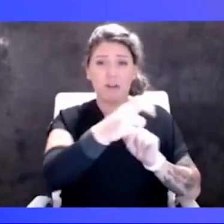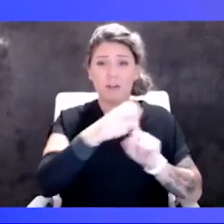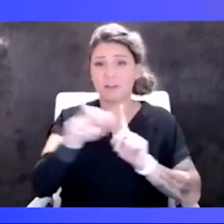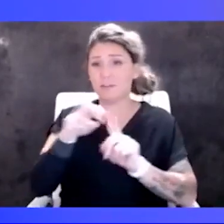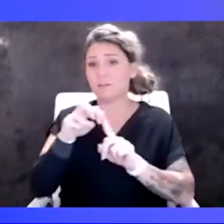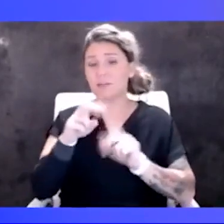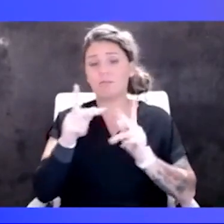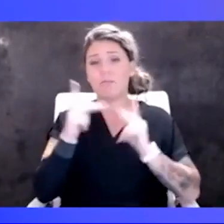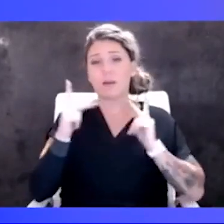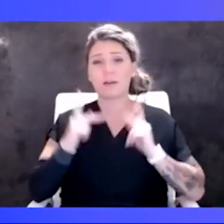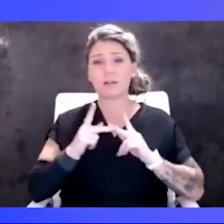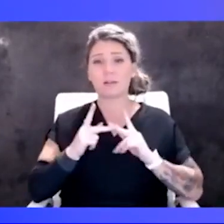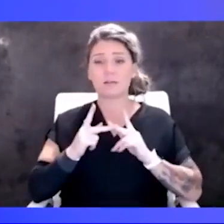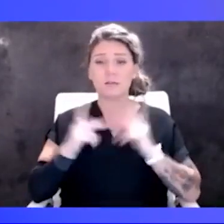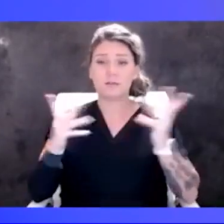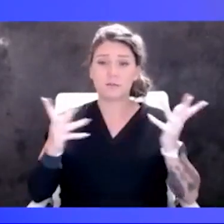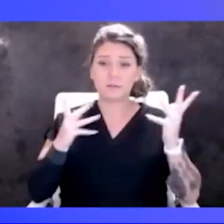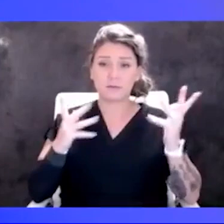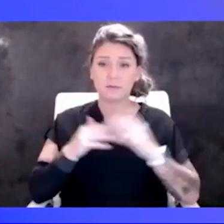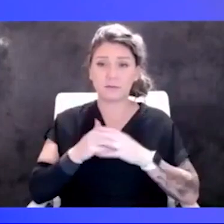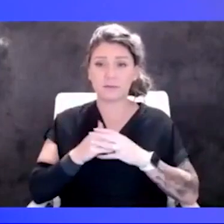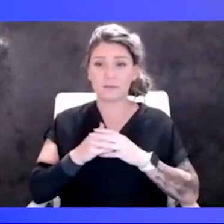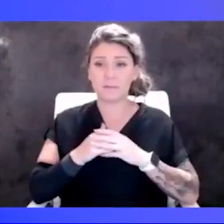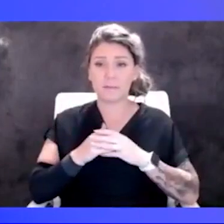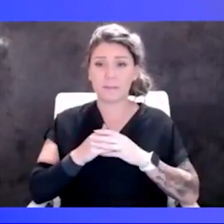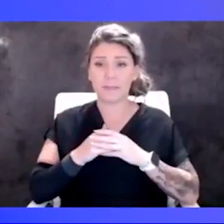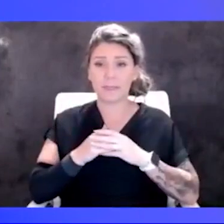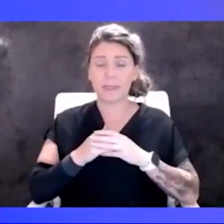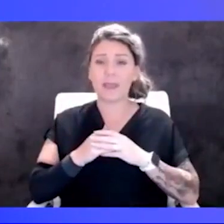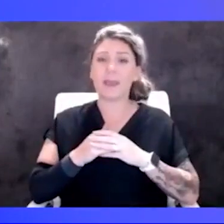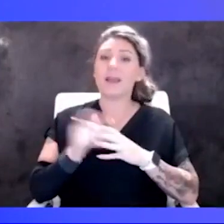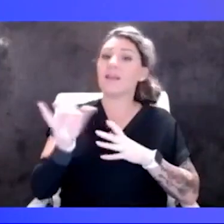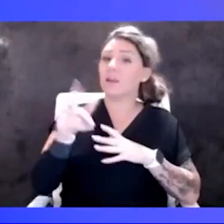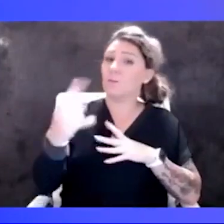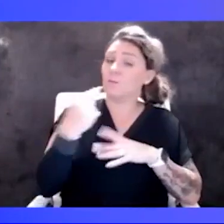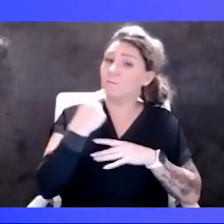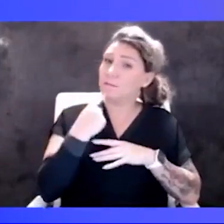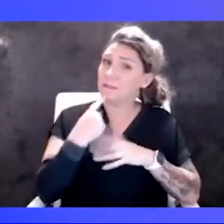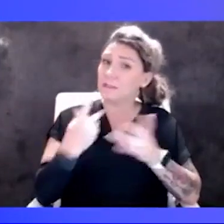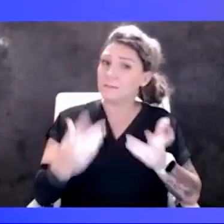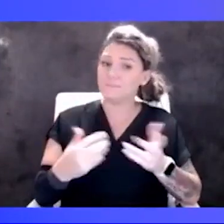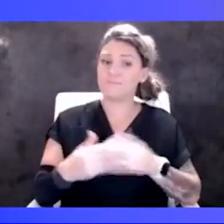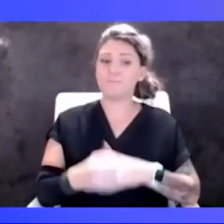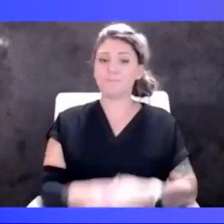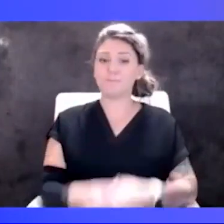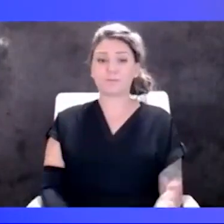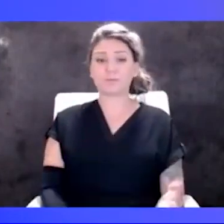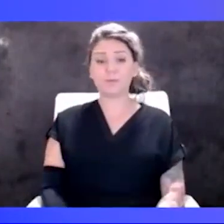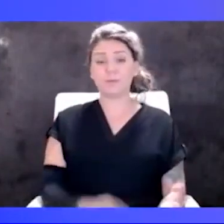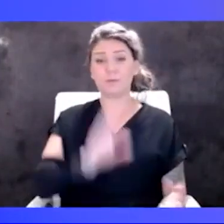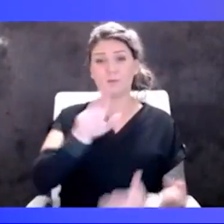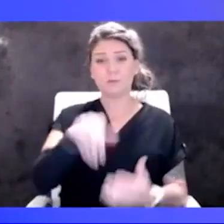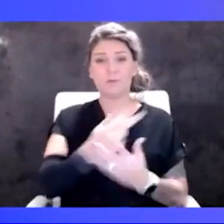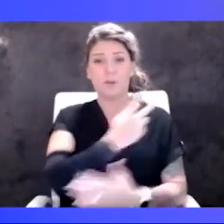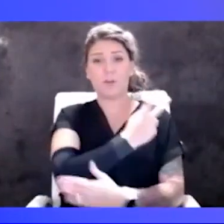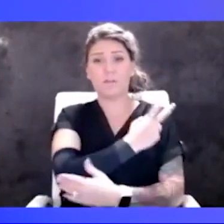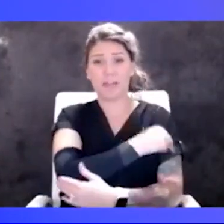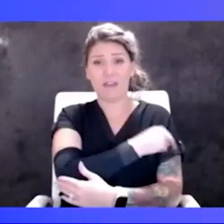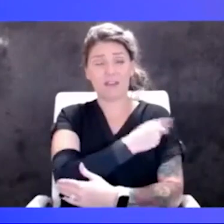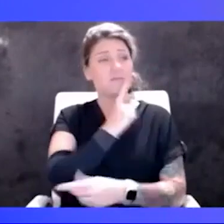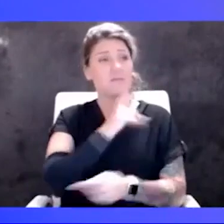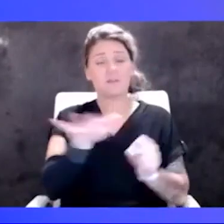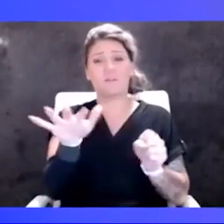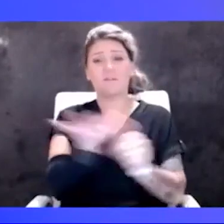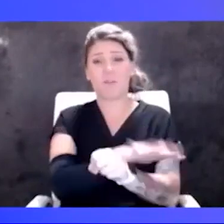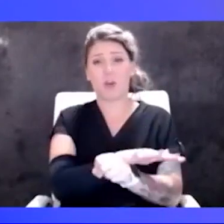so, as you have alluded to, all these hospitals are very packed full, and